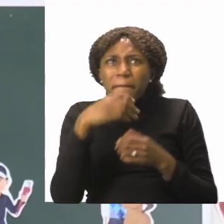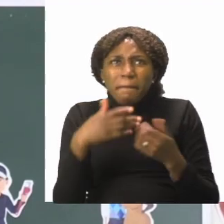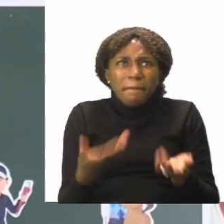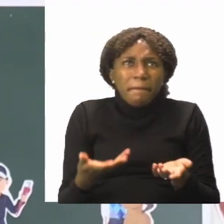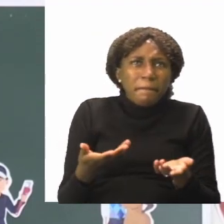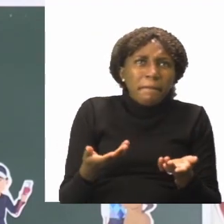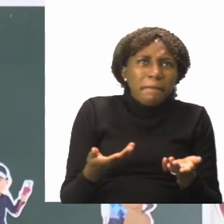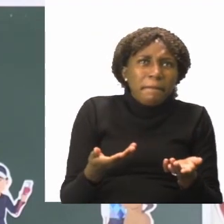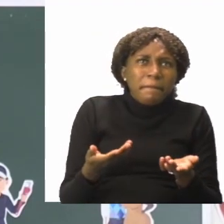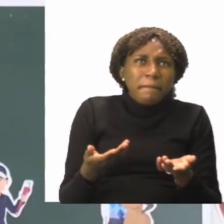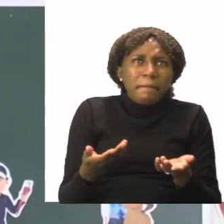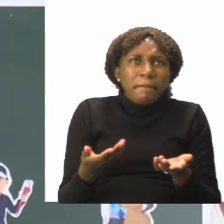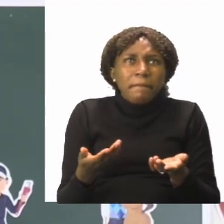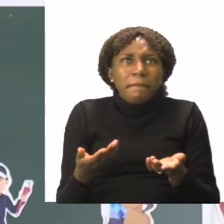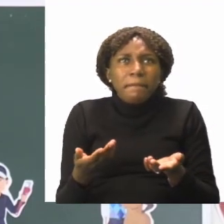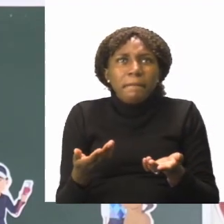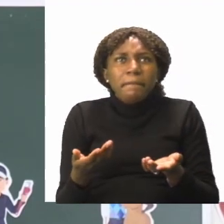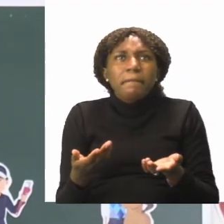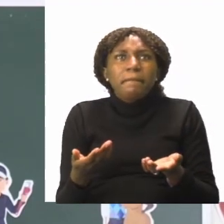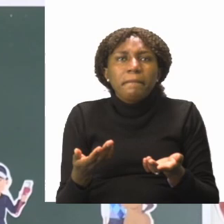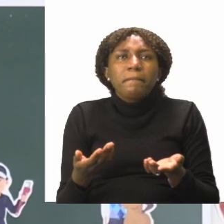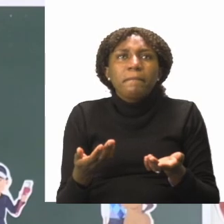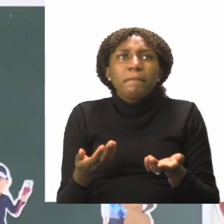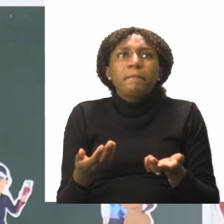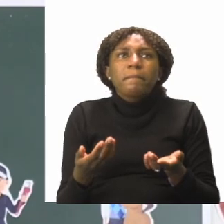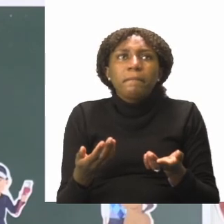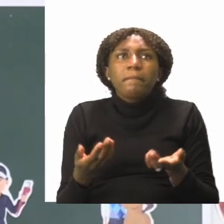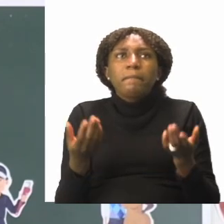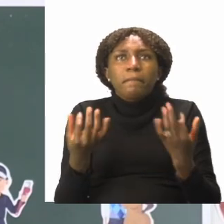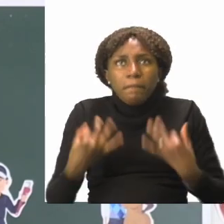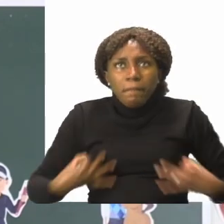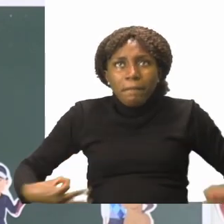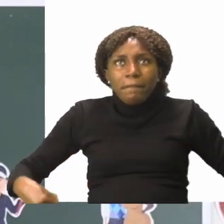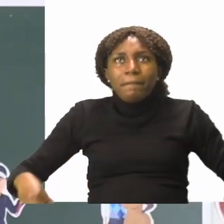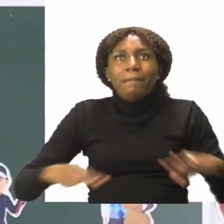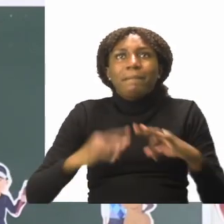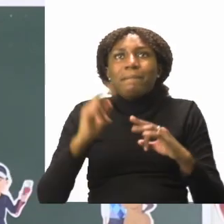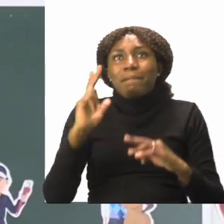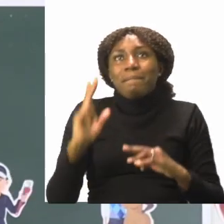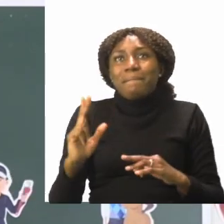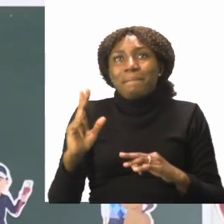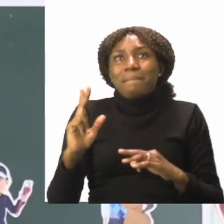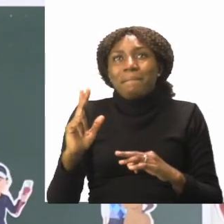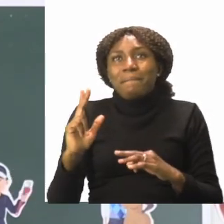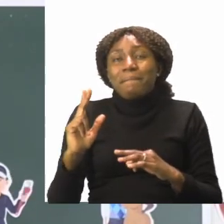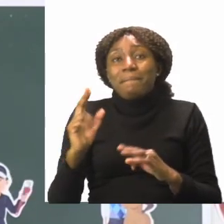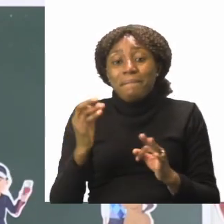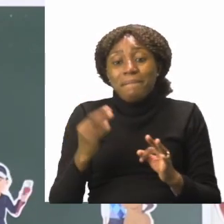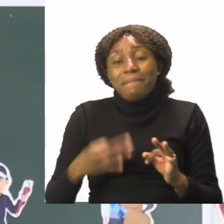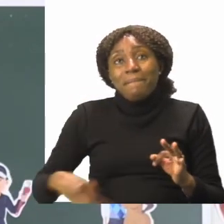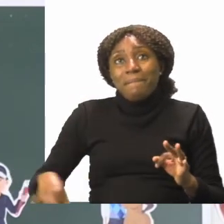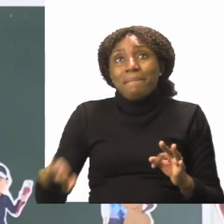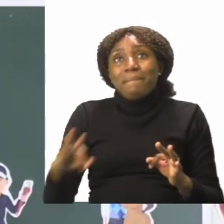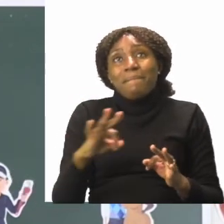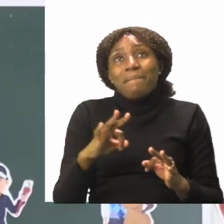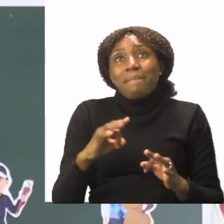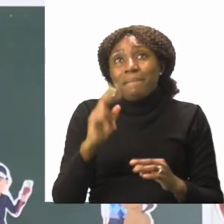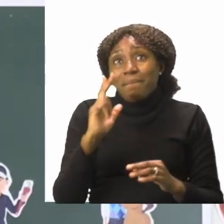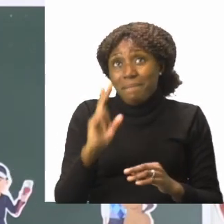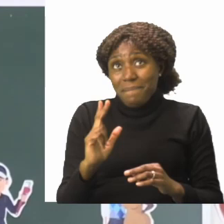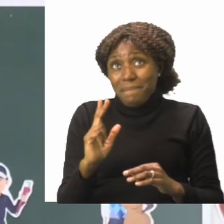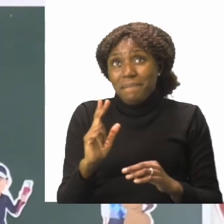to him. This type of person is called a farmer. Now, a farmer is very important because they